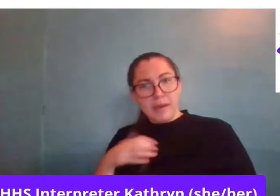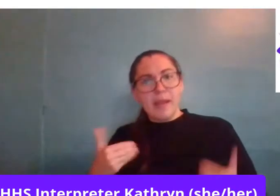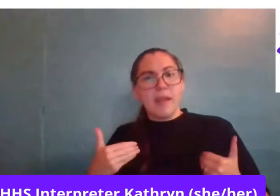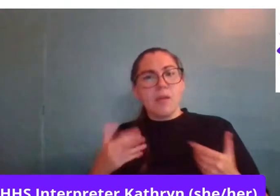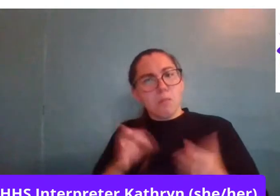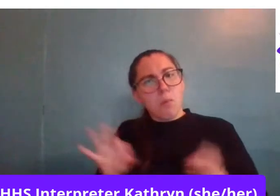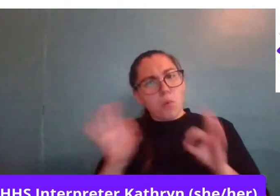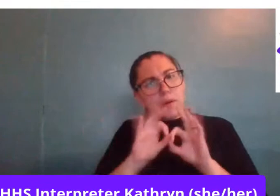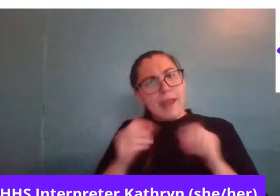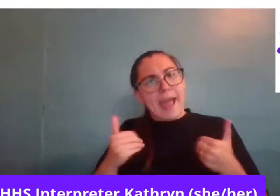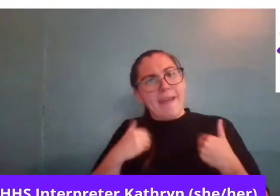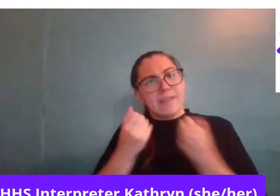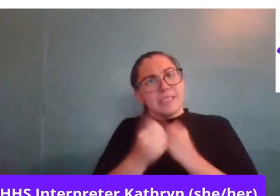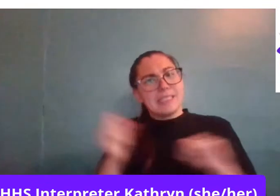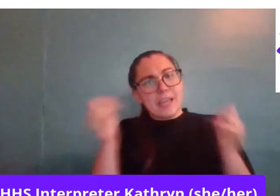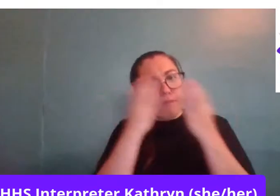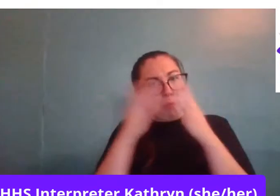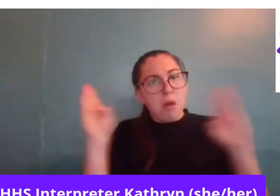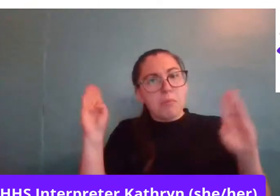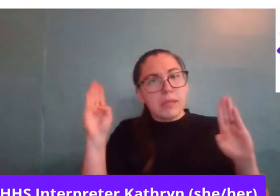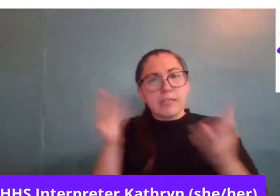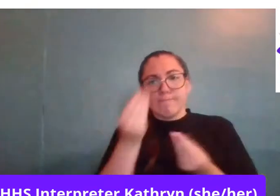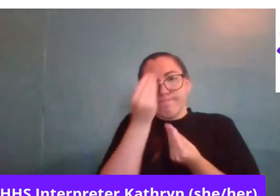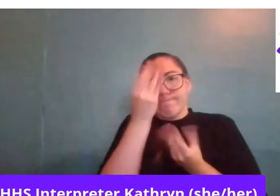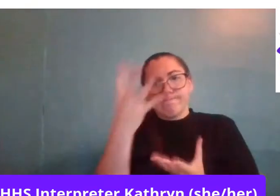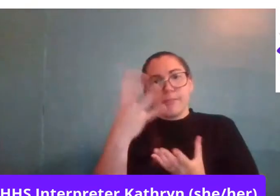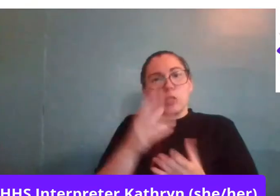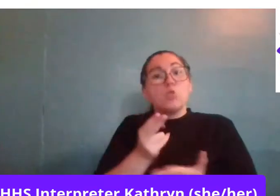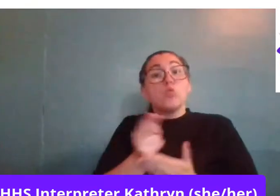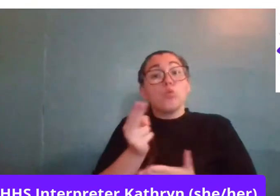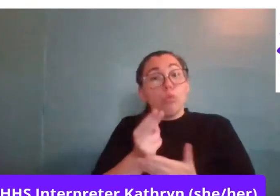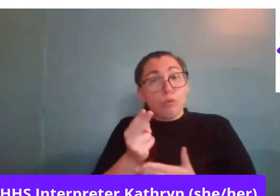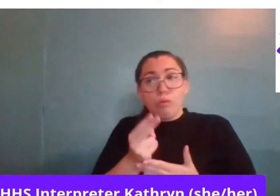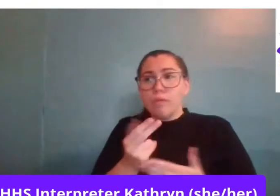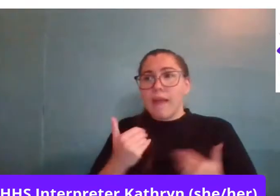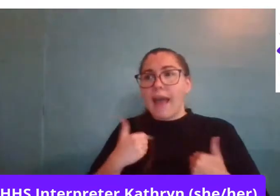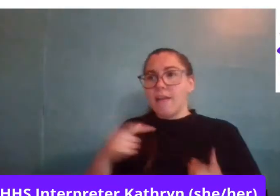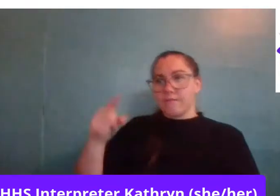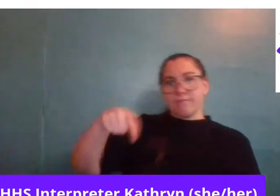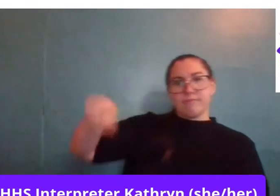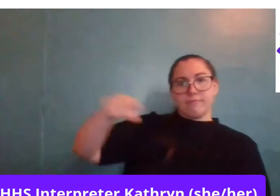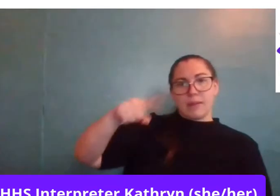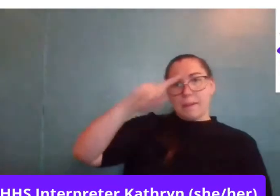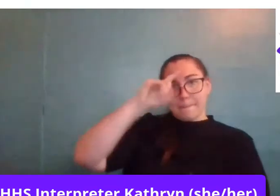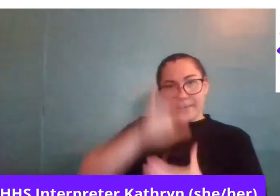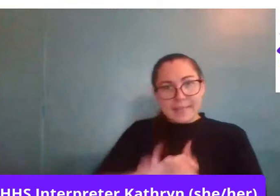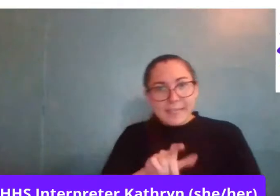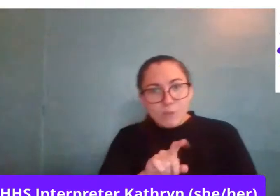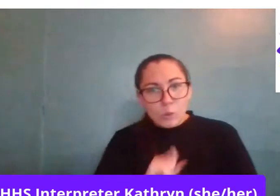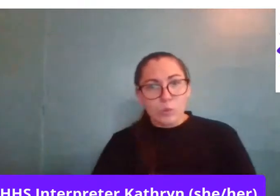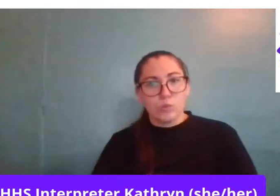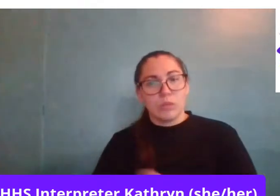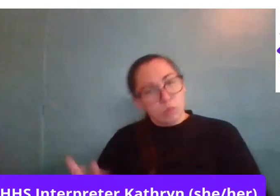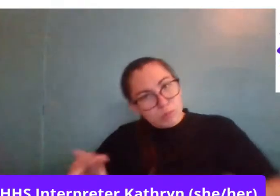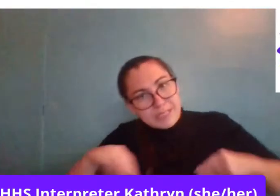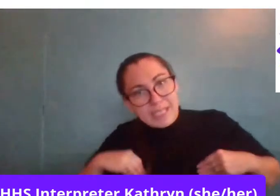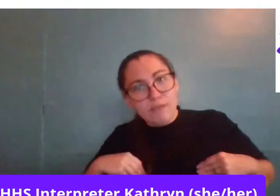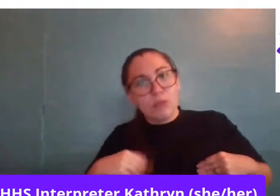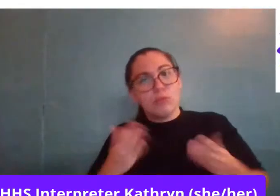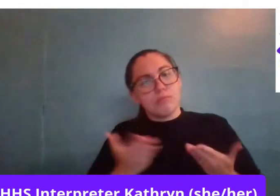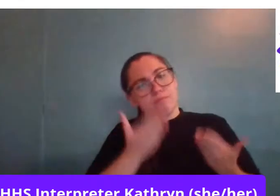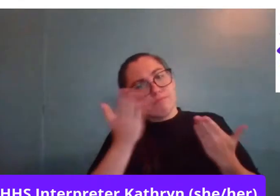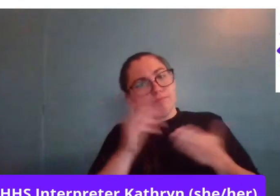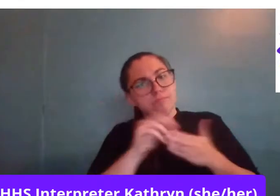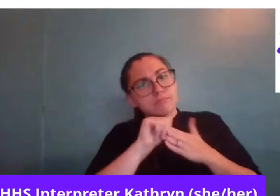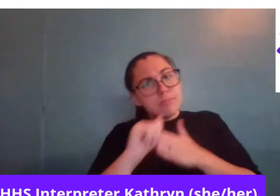to be able to tell your truth and have someone to believe you and to receive you and carry you all the way through.